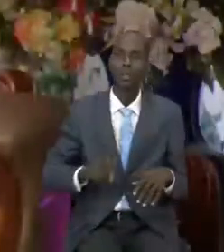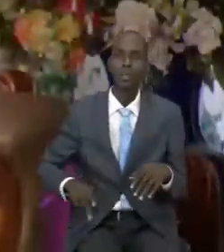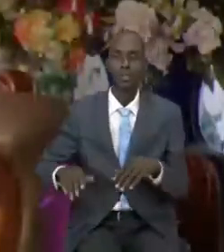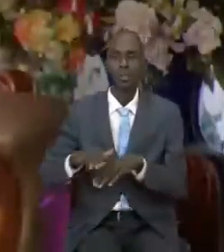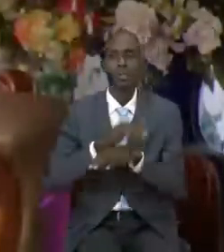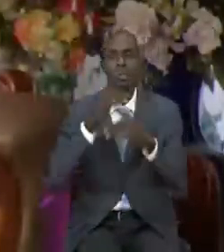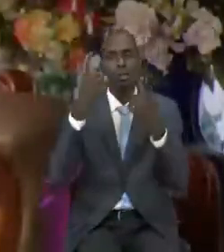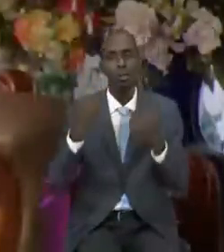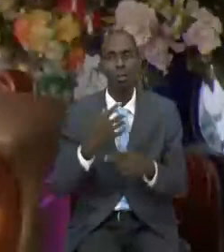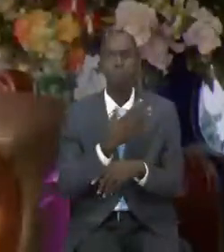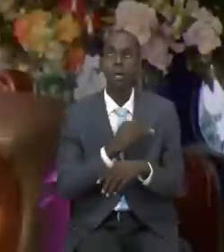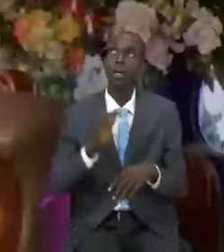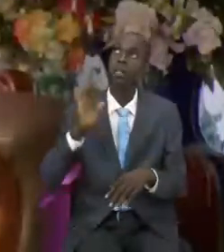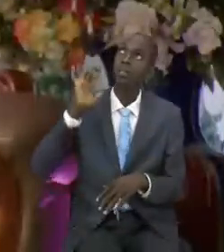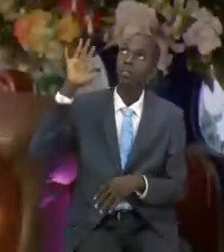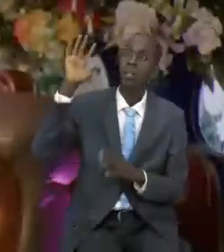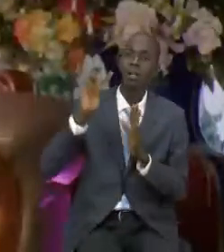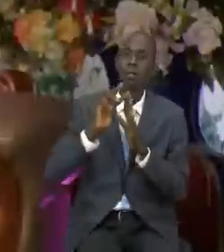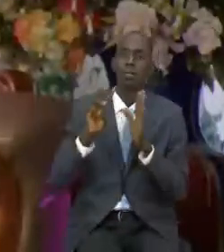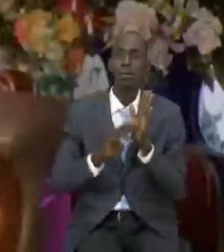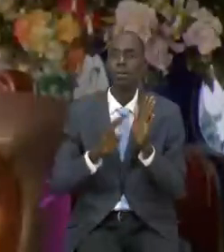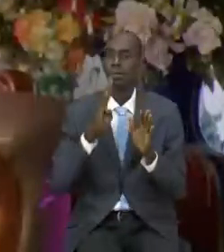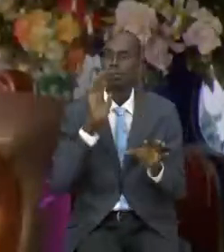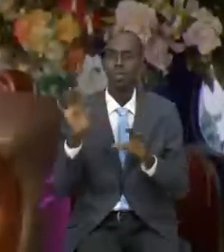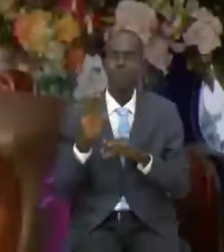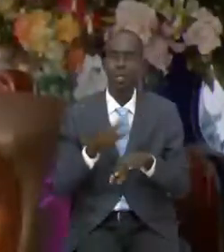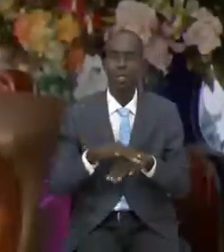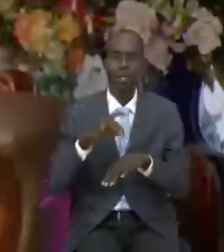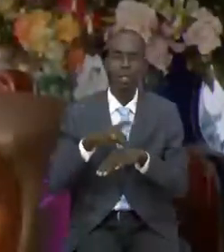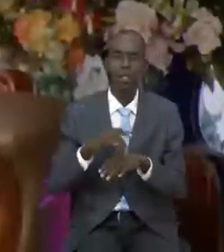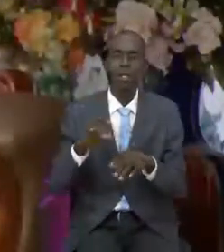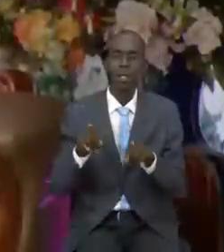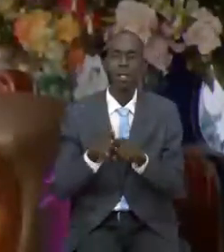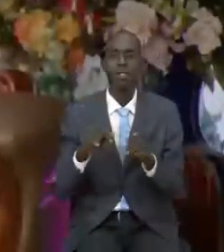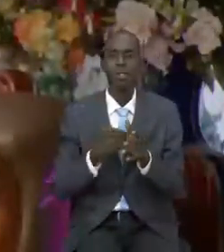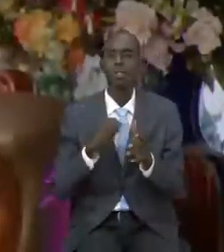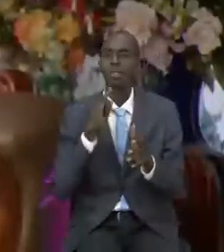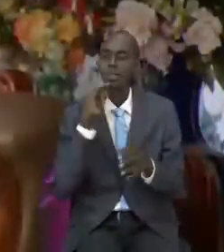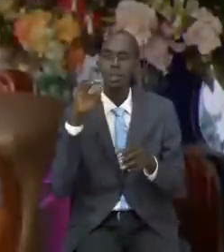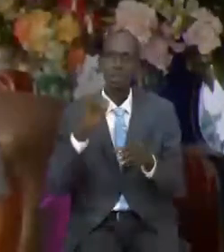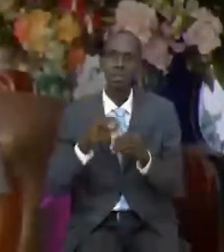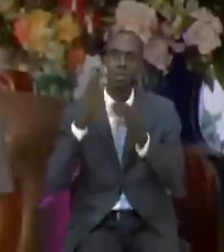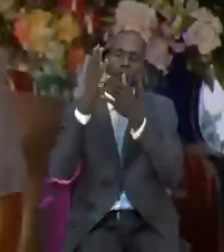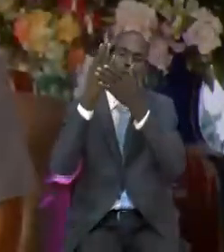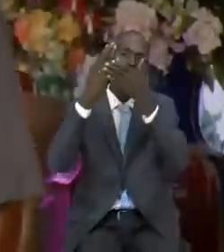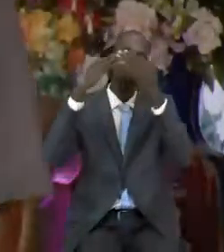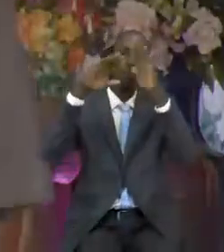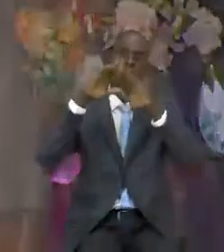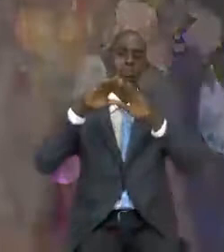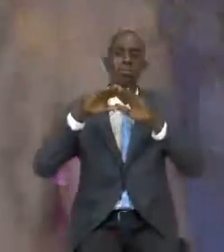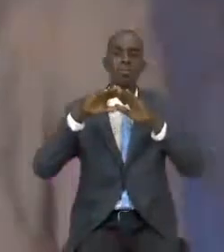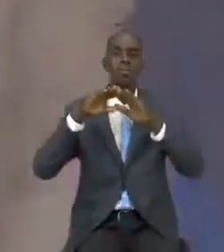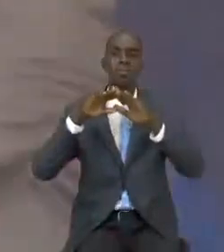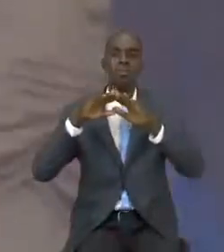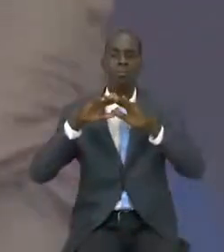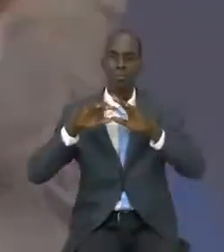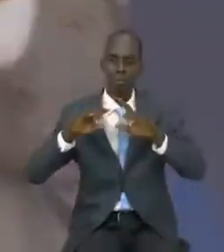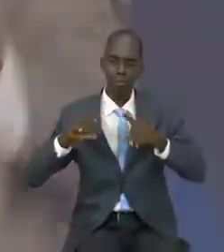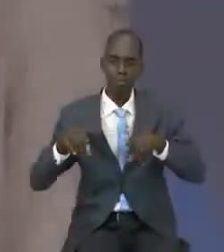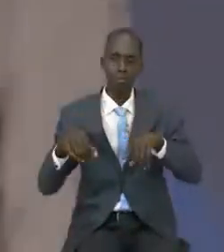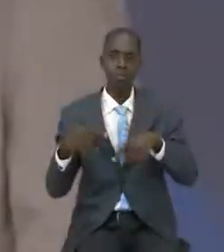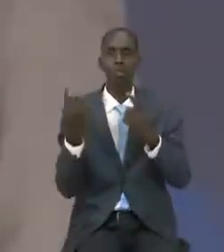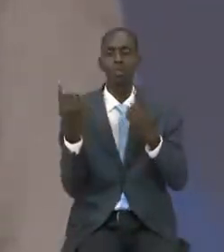thy will be done in earth as it is done in heaven. Get to it, and